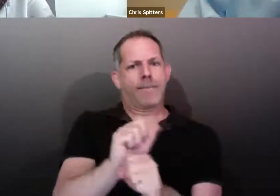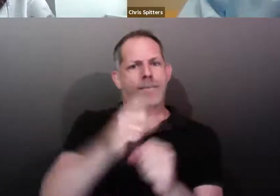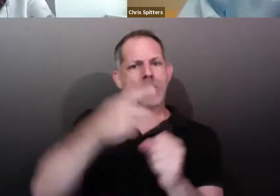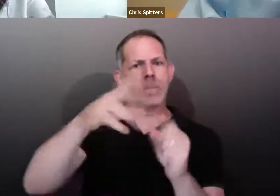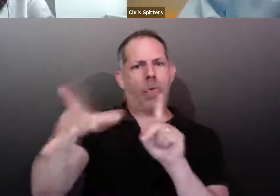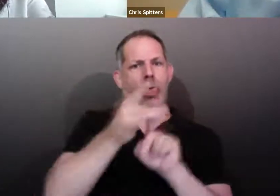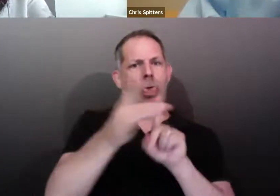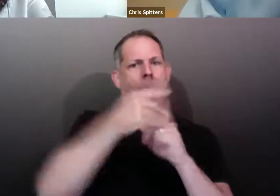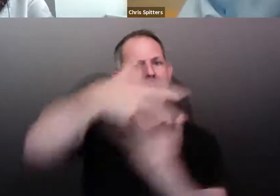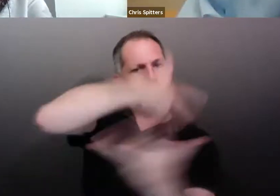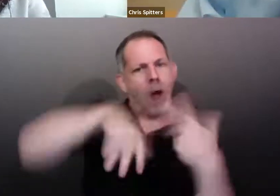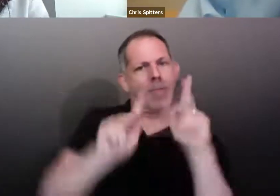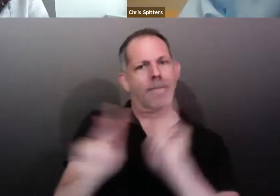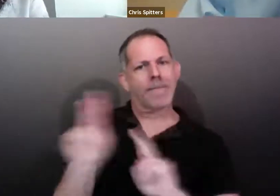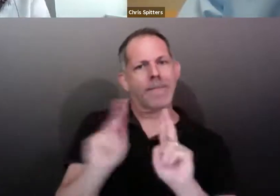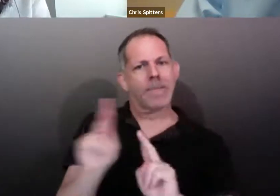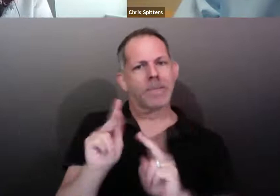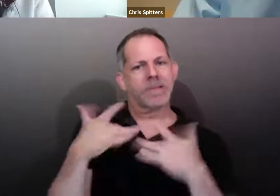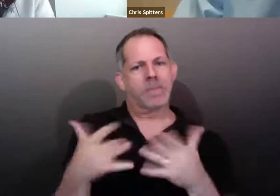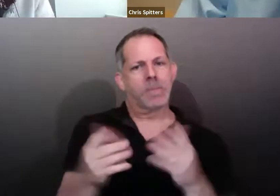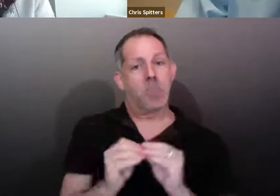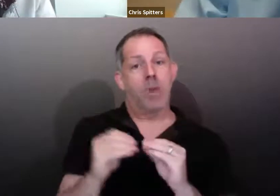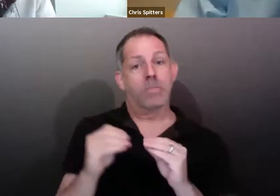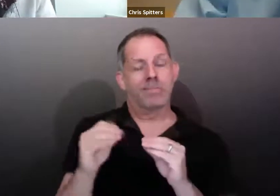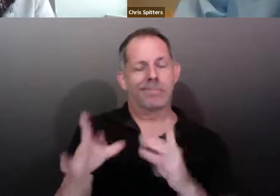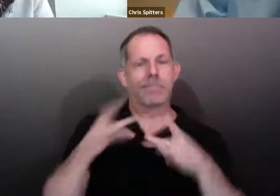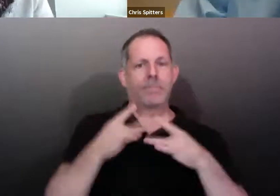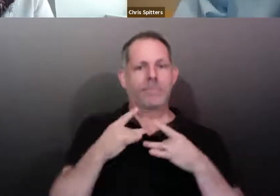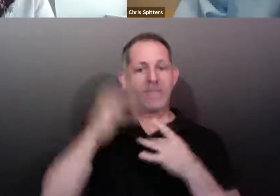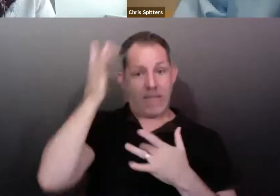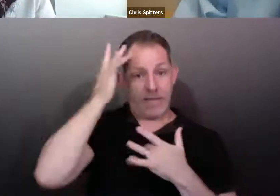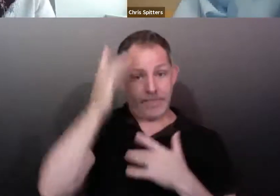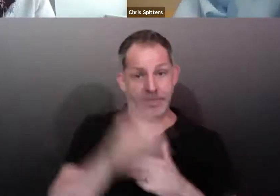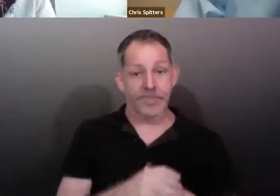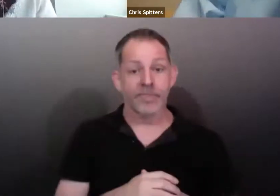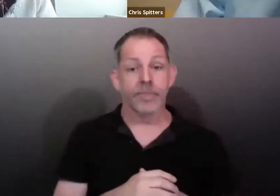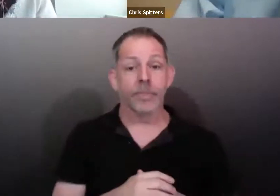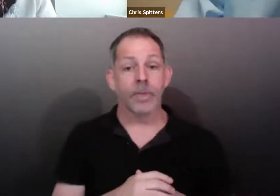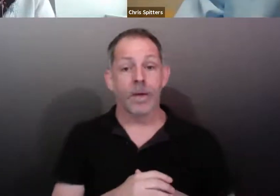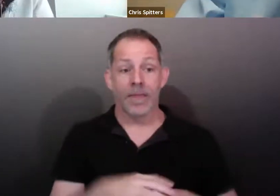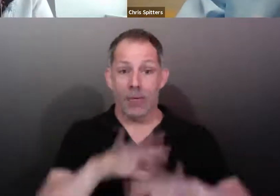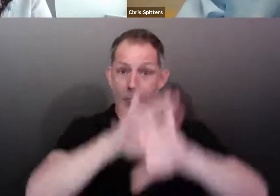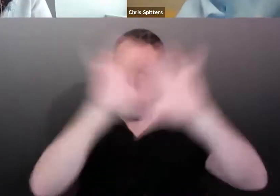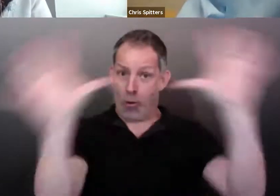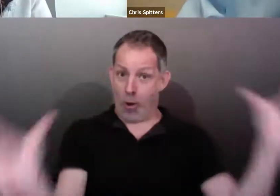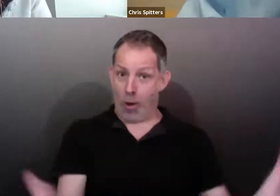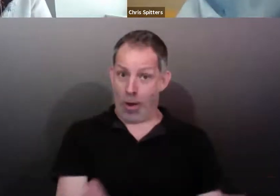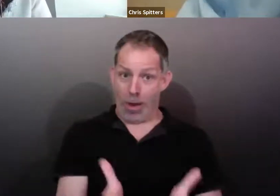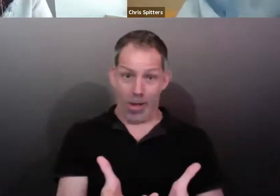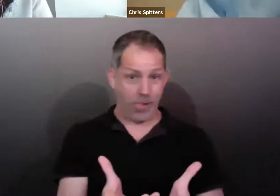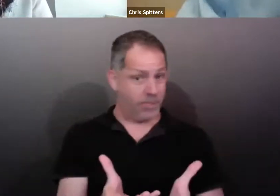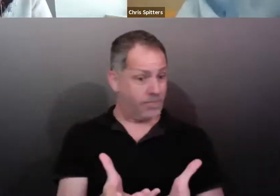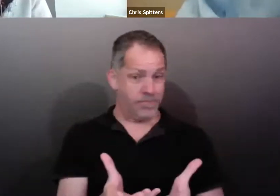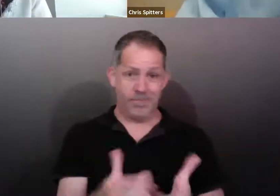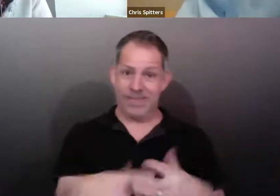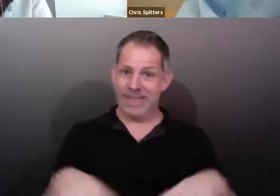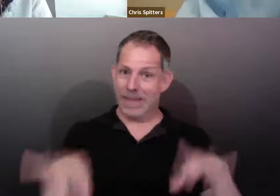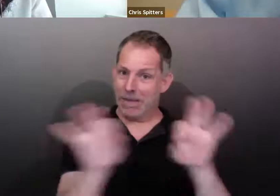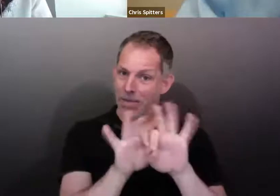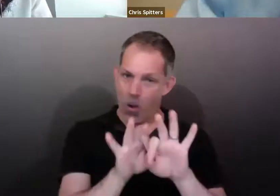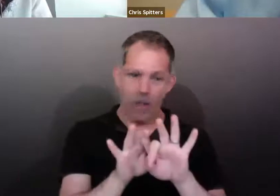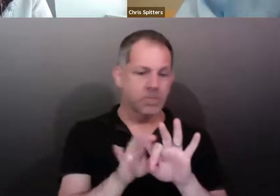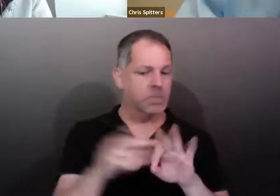recent case. If we do get to a point in the future where demand for testing begins to exceed capacity